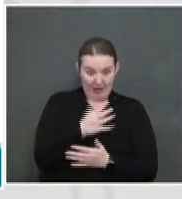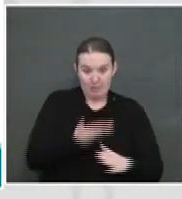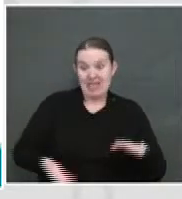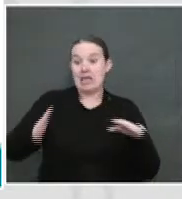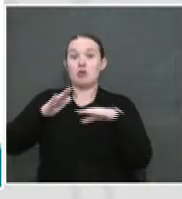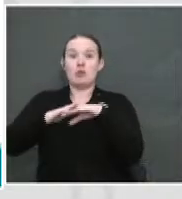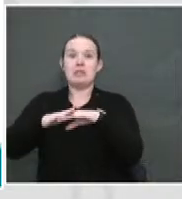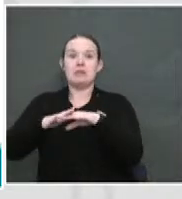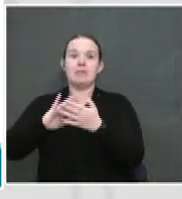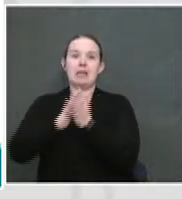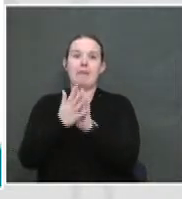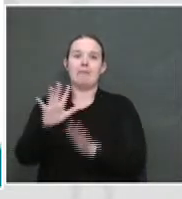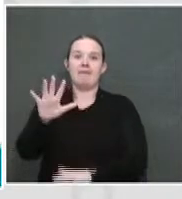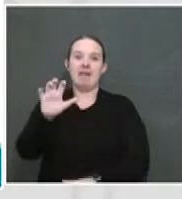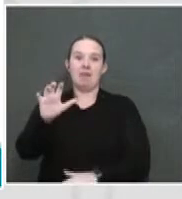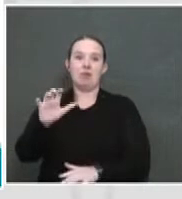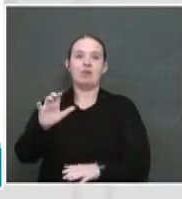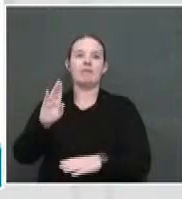$500.